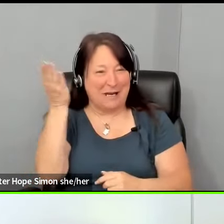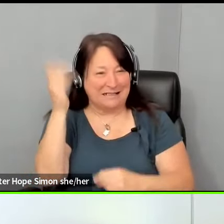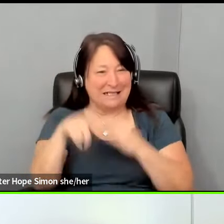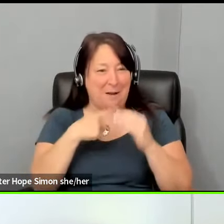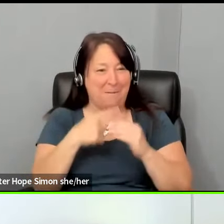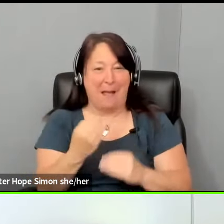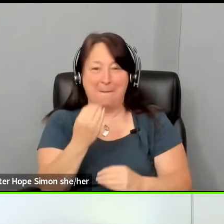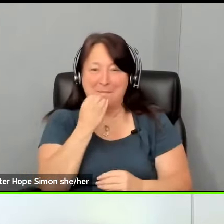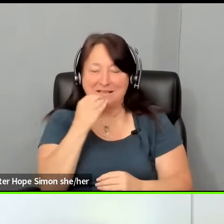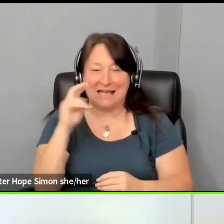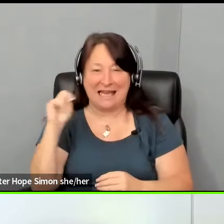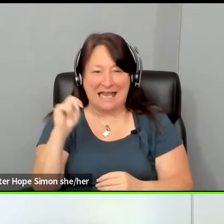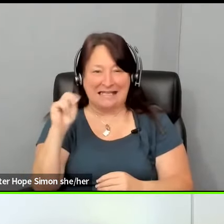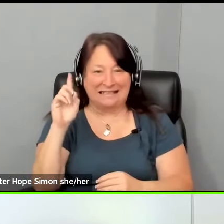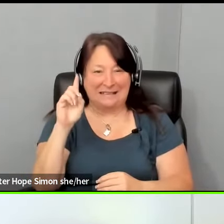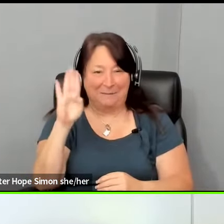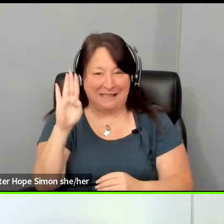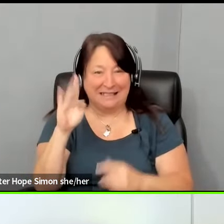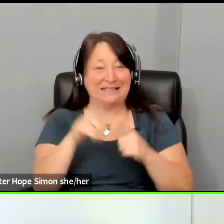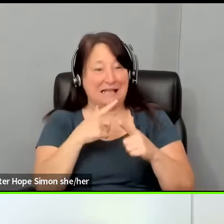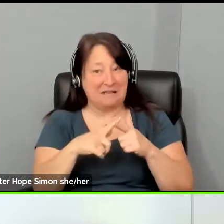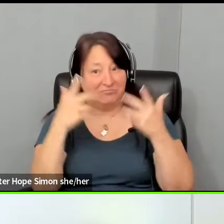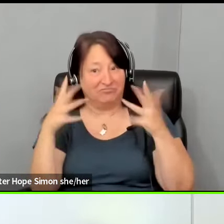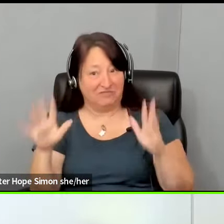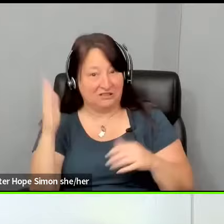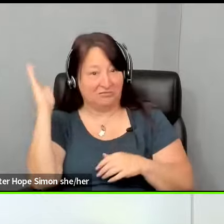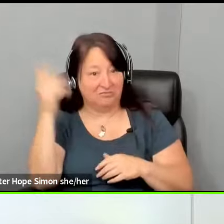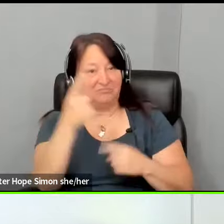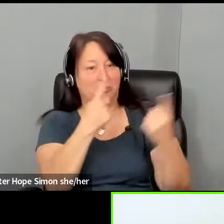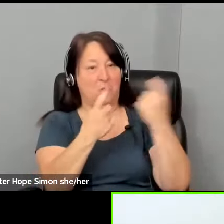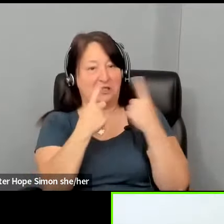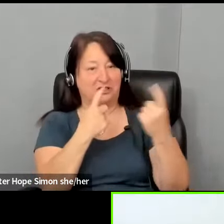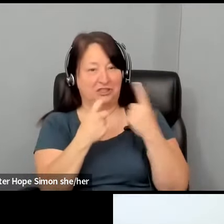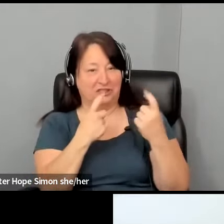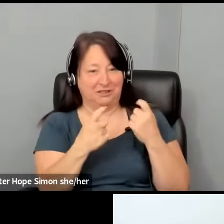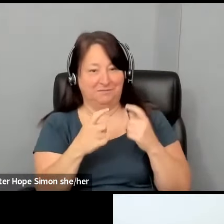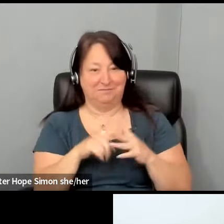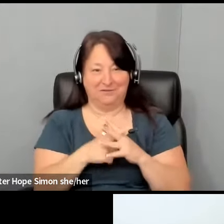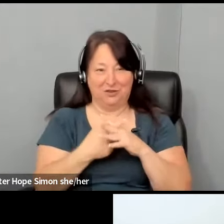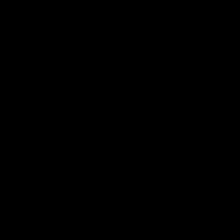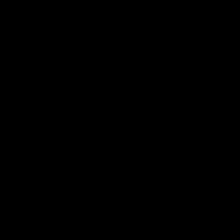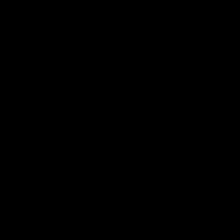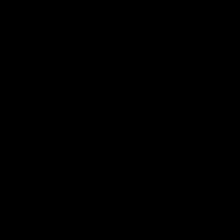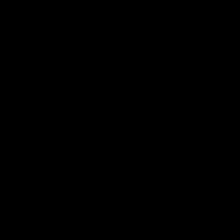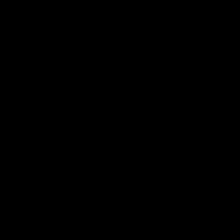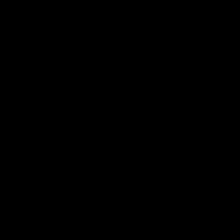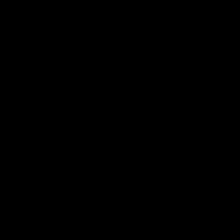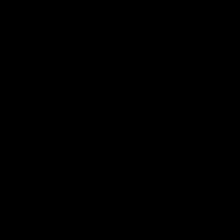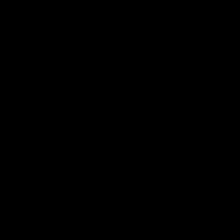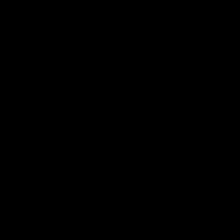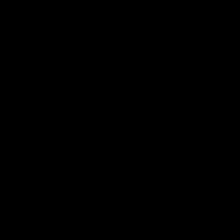and NDBs, and then we'll do some questions after. Get started on that.